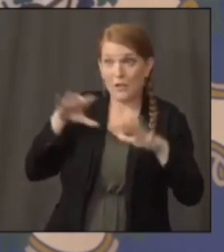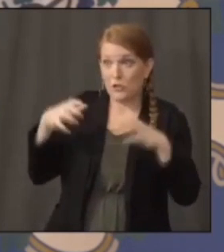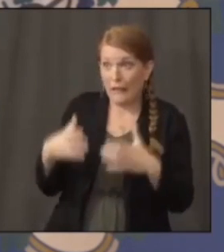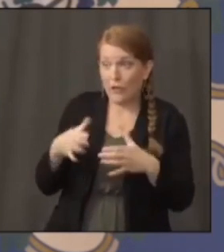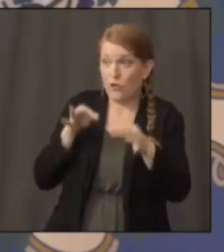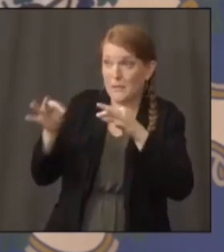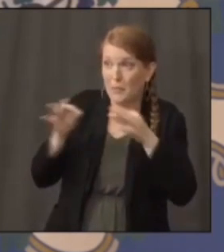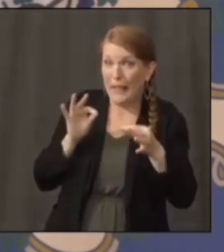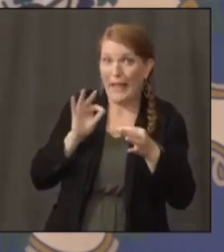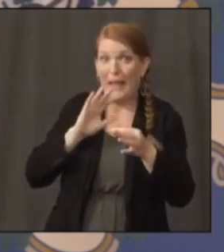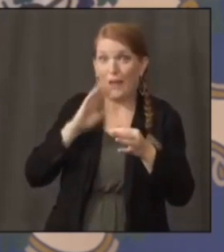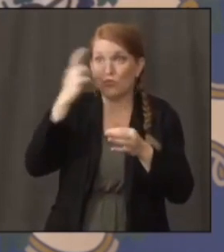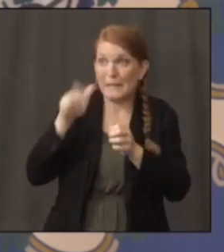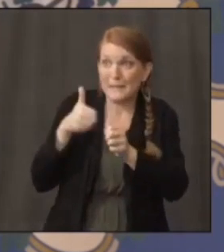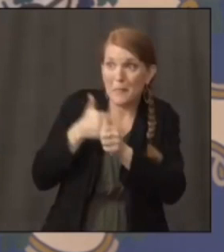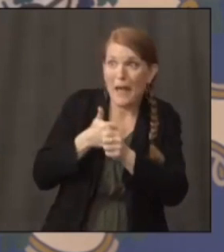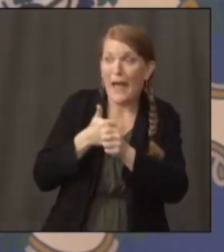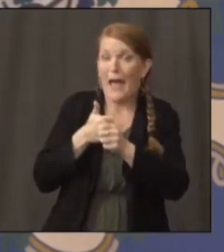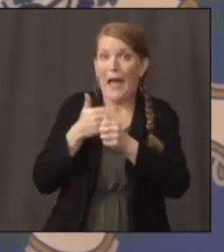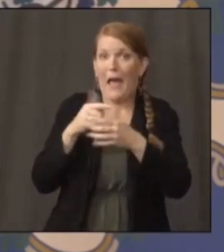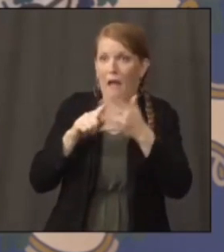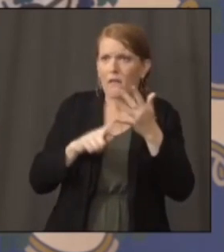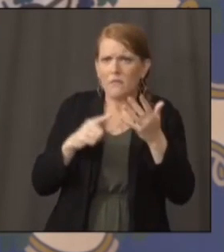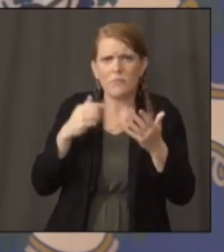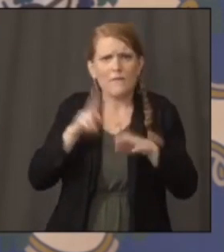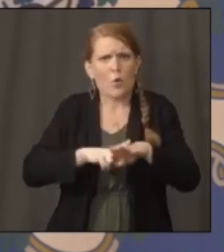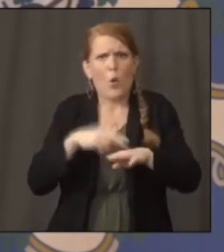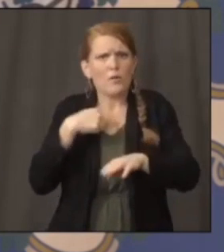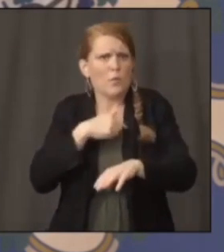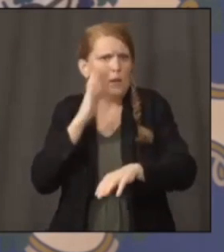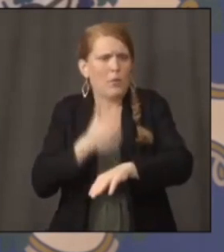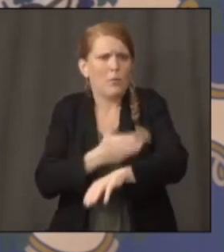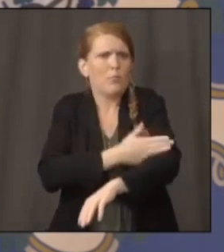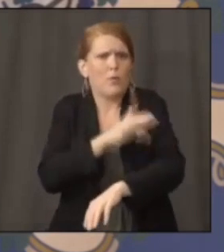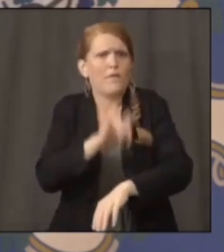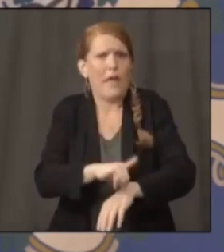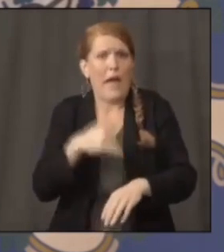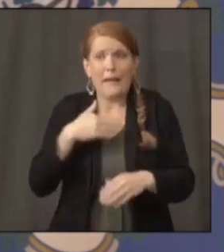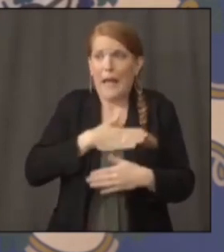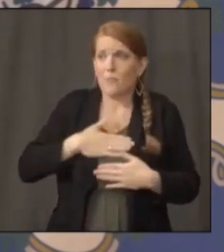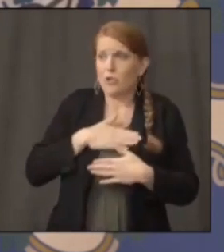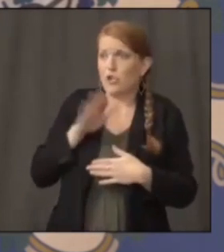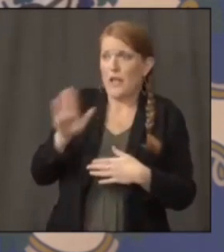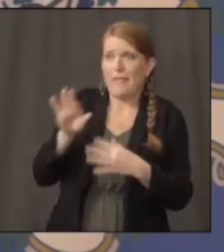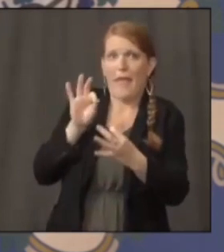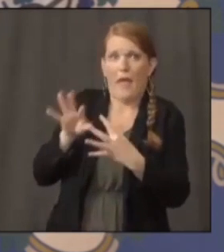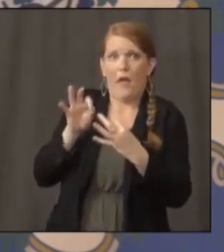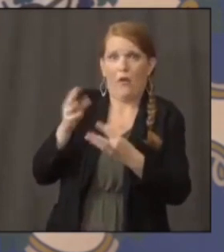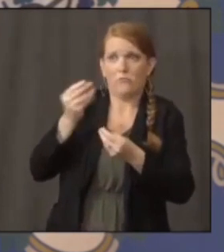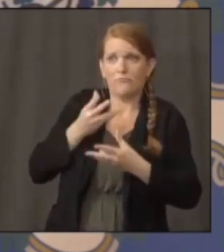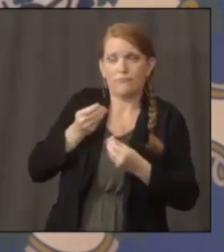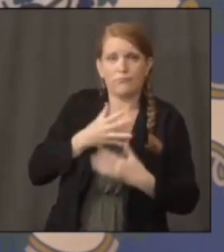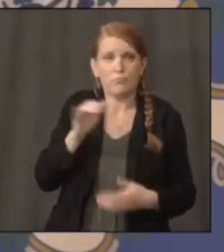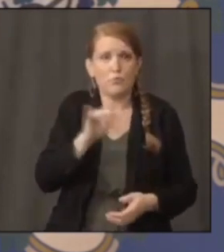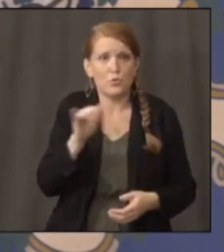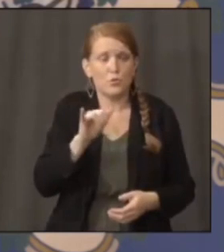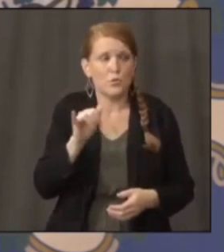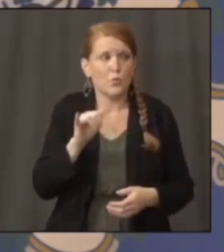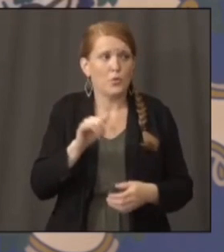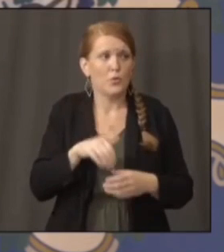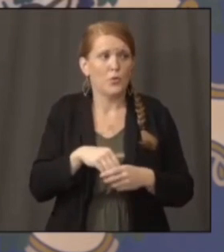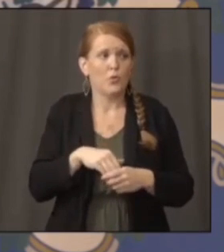And I always appreciate their input as well. And we're going to make sure that we're in a little less of a rush situation now than perhaps we were,